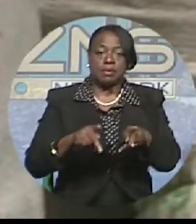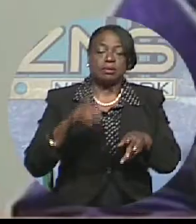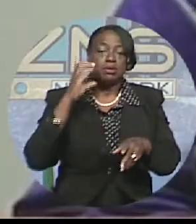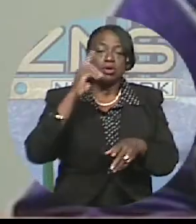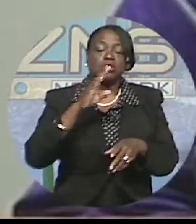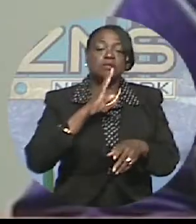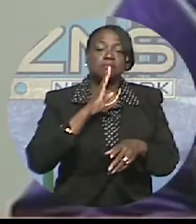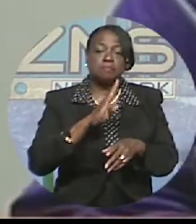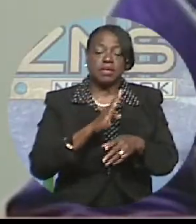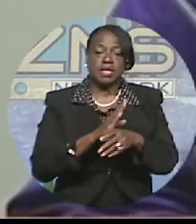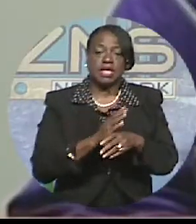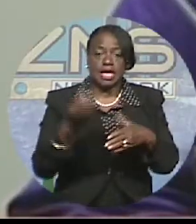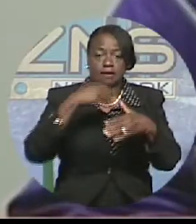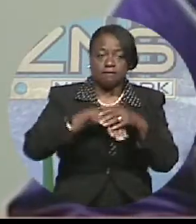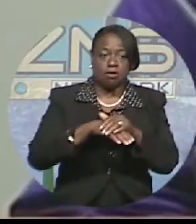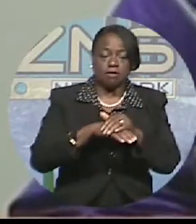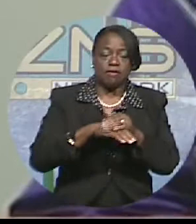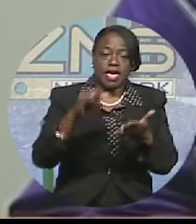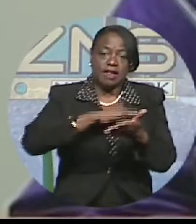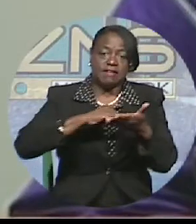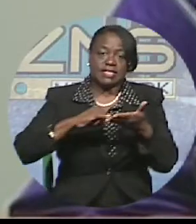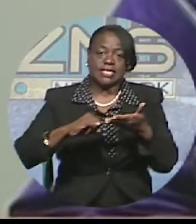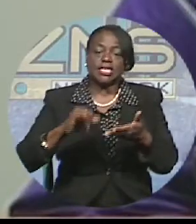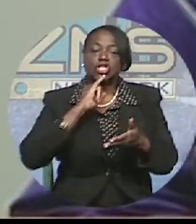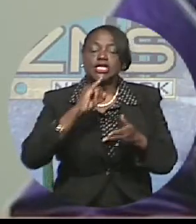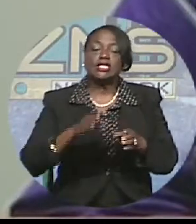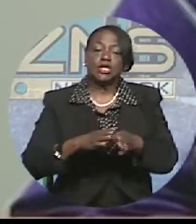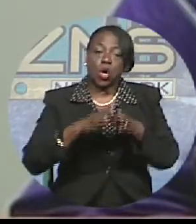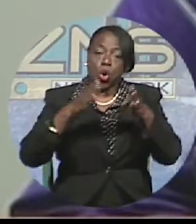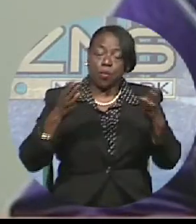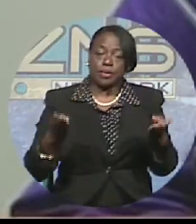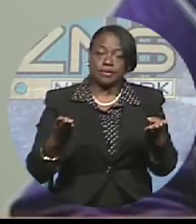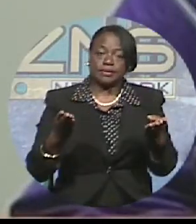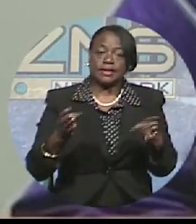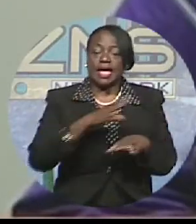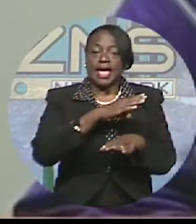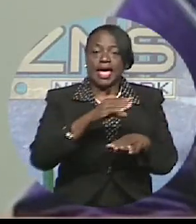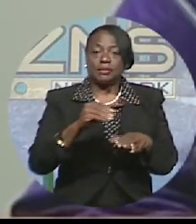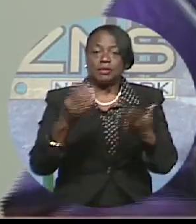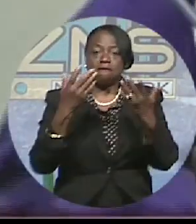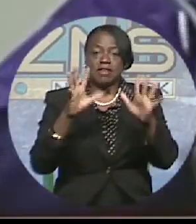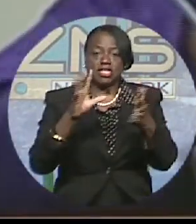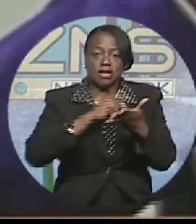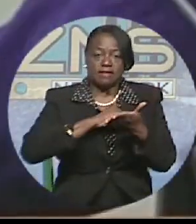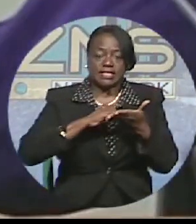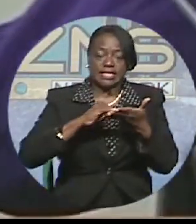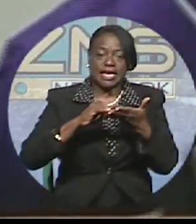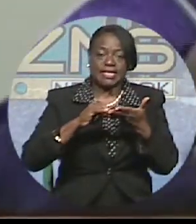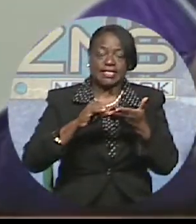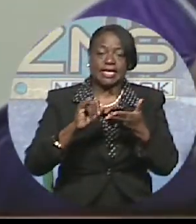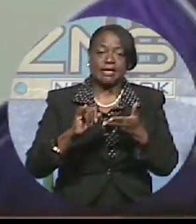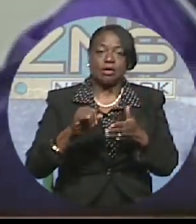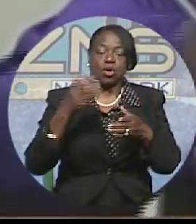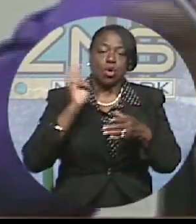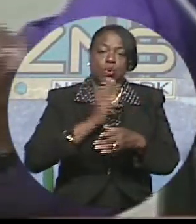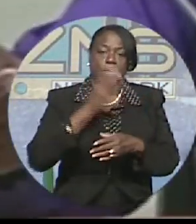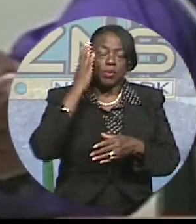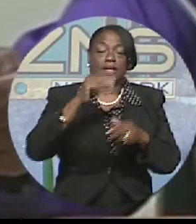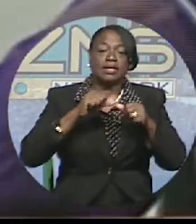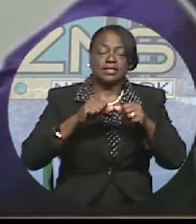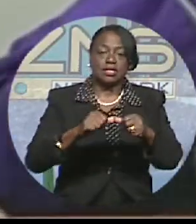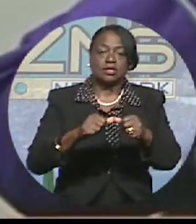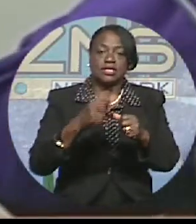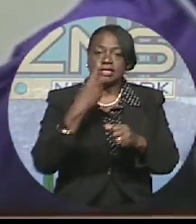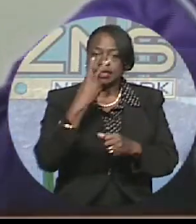find? The investigation is still open. And at the conclusion of the investigation, we will continue this investigation to see where it